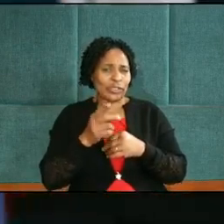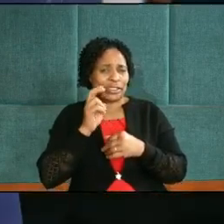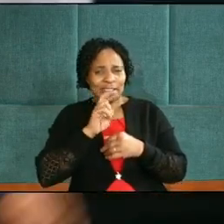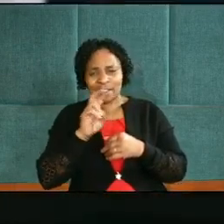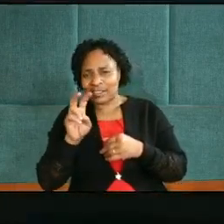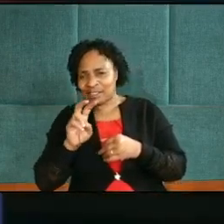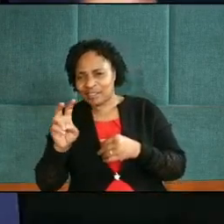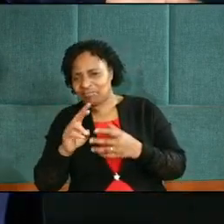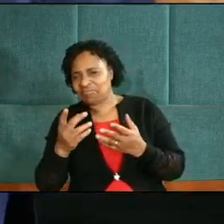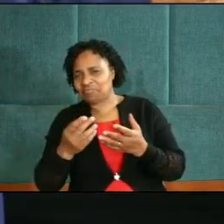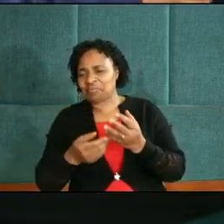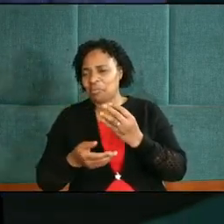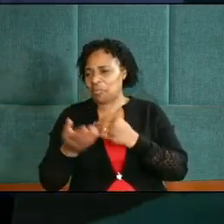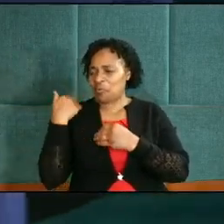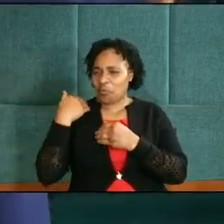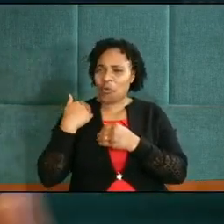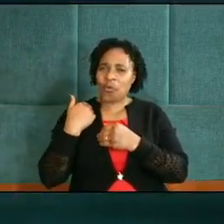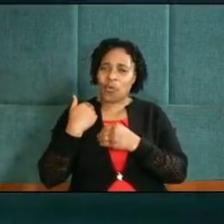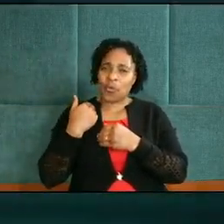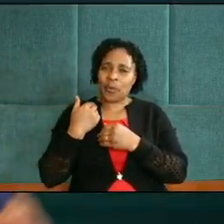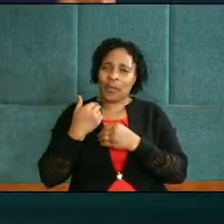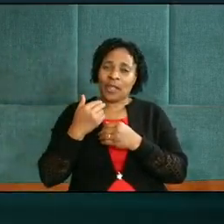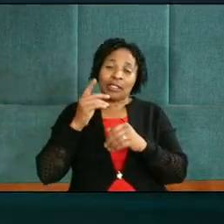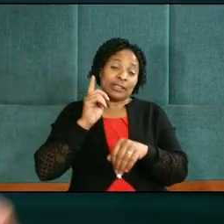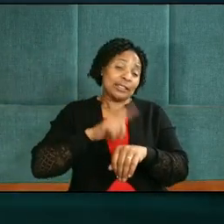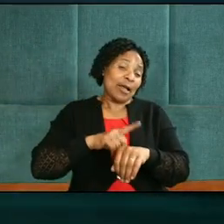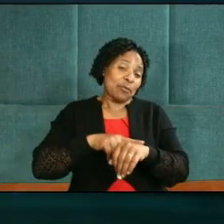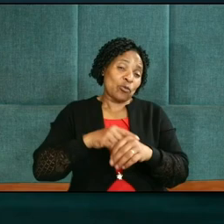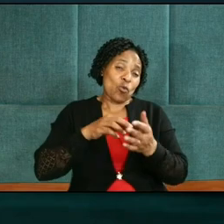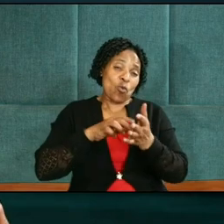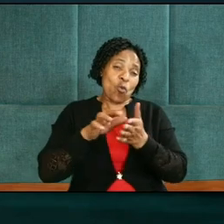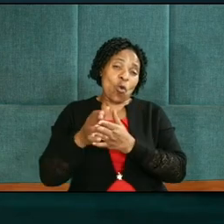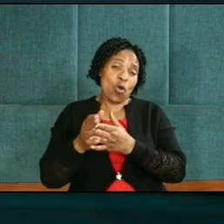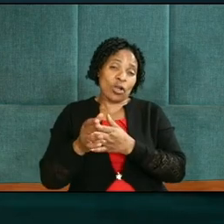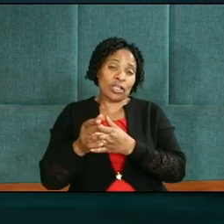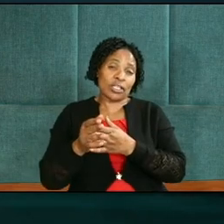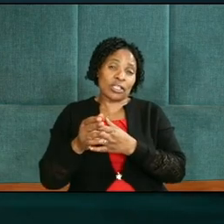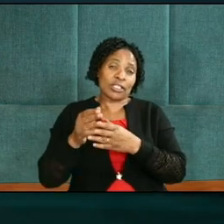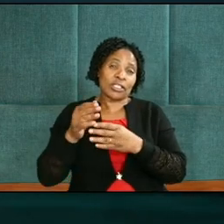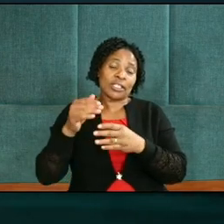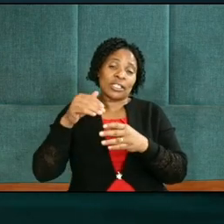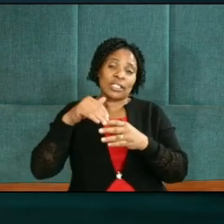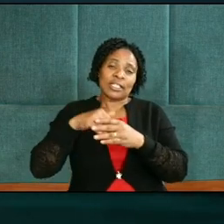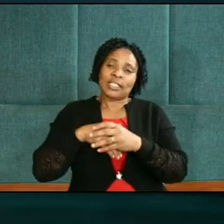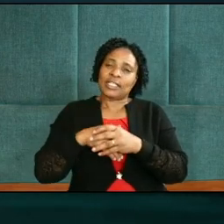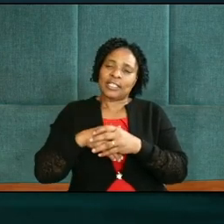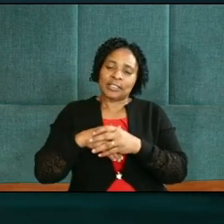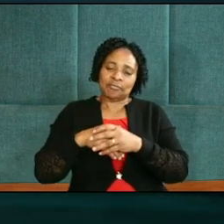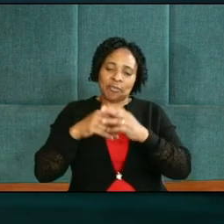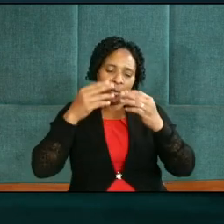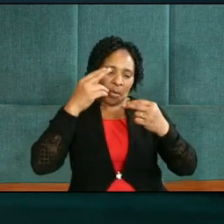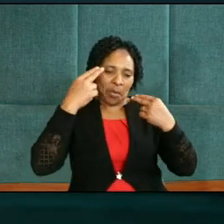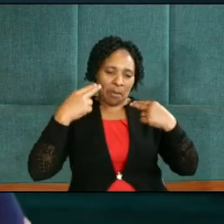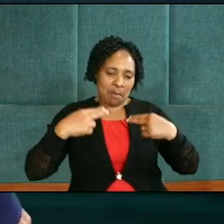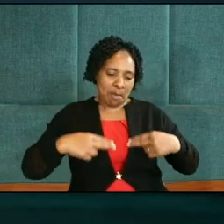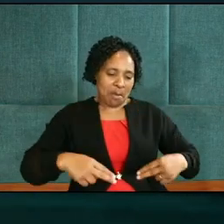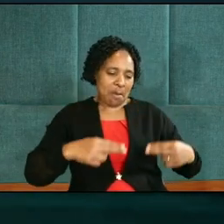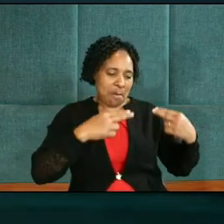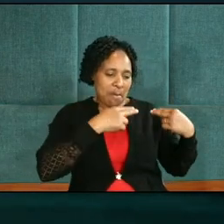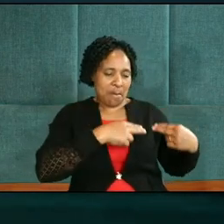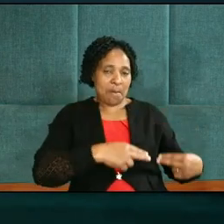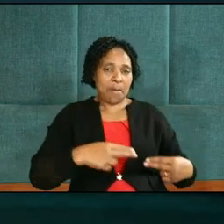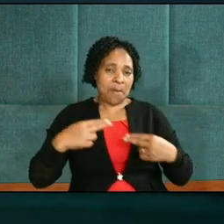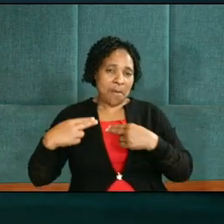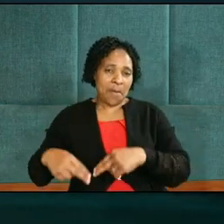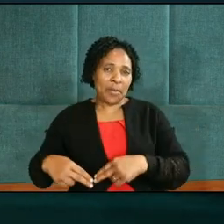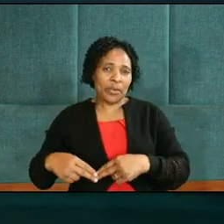notice the minute you walk in to check in, there are a number of security checks, and you'll see signs